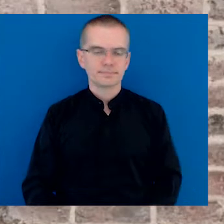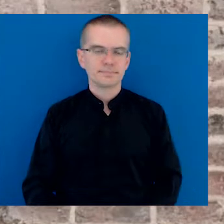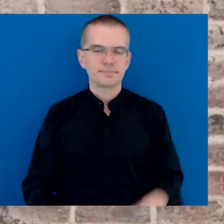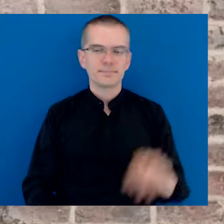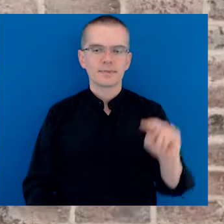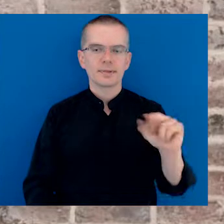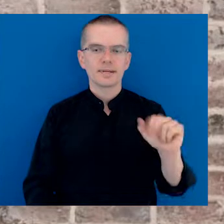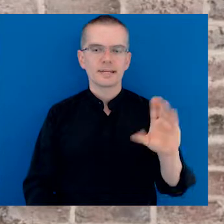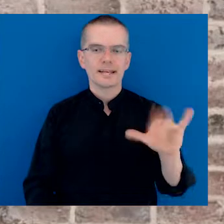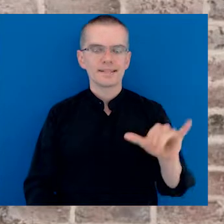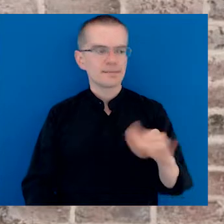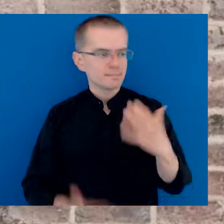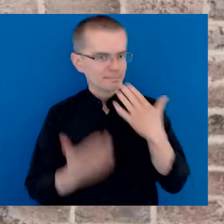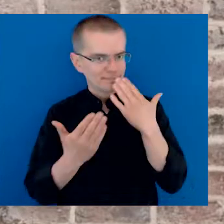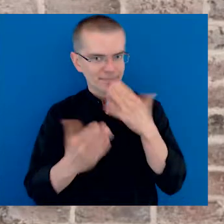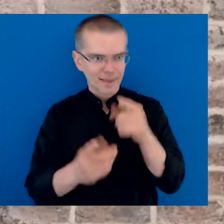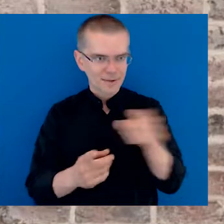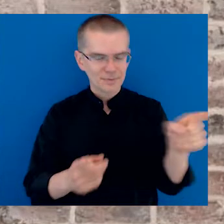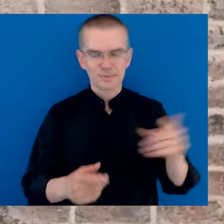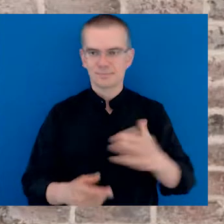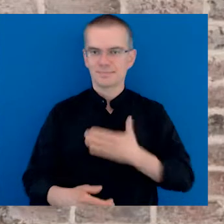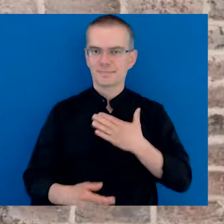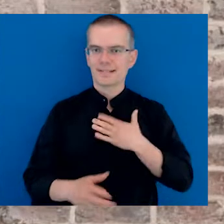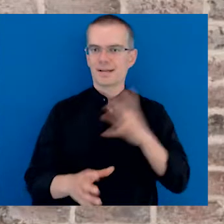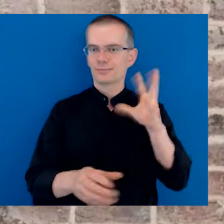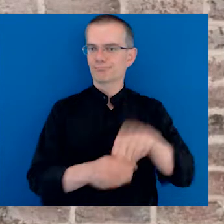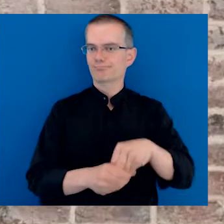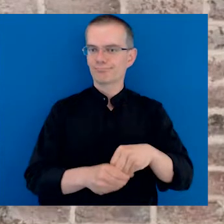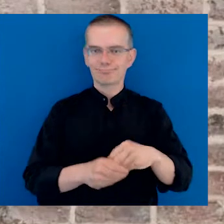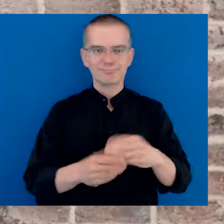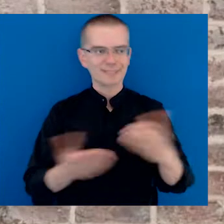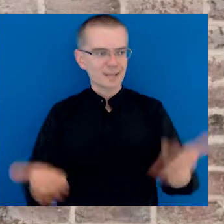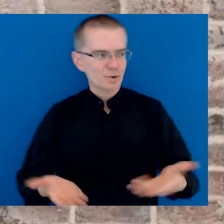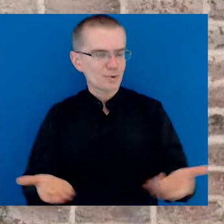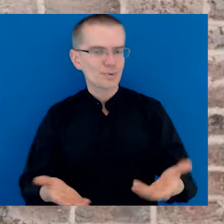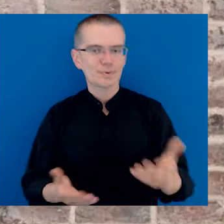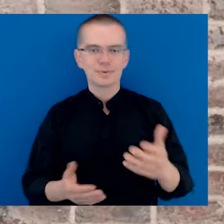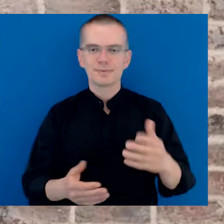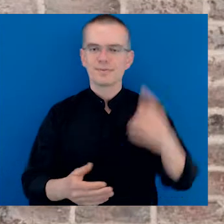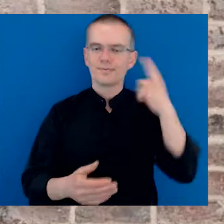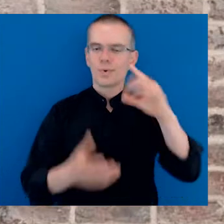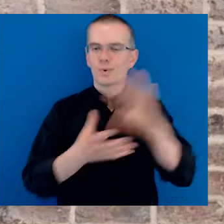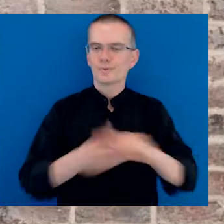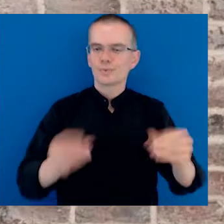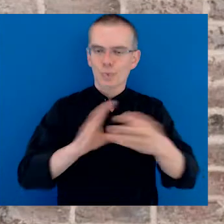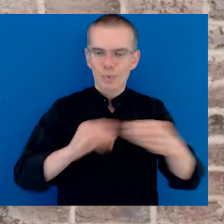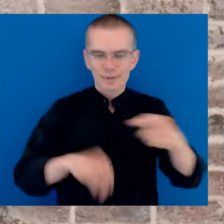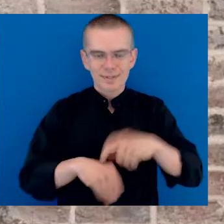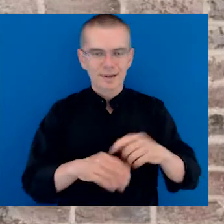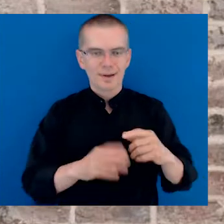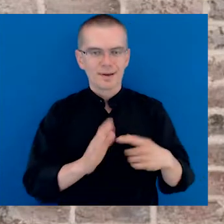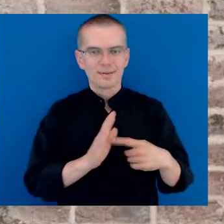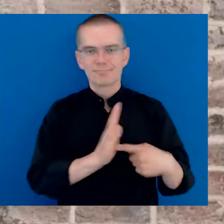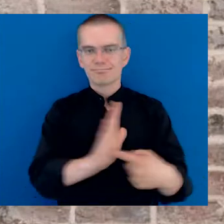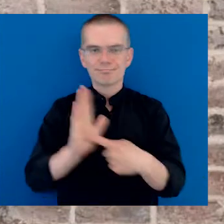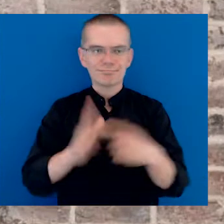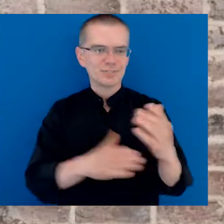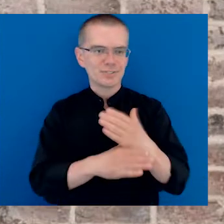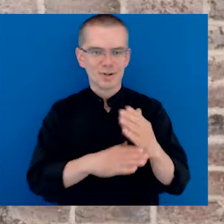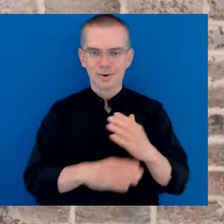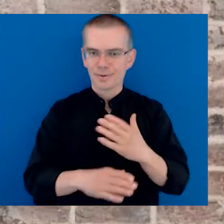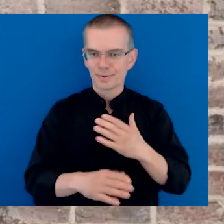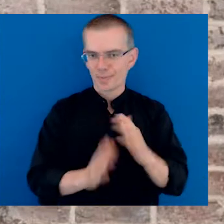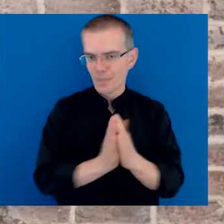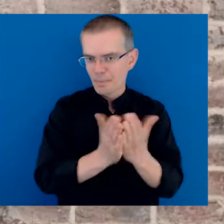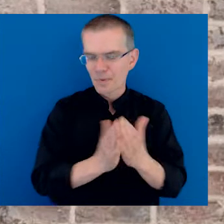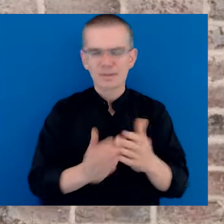and thank you, David. It's so great to be here, and I love being here for story time and sharing these stories. And this